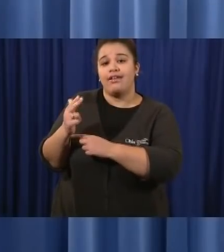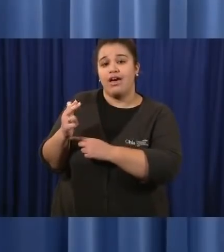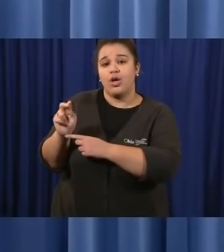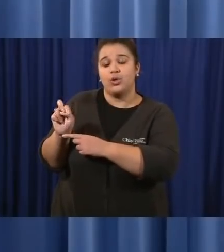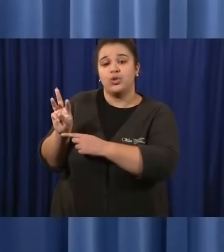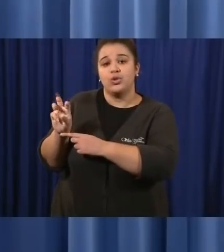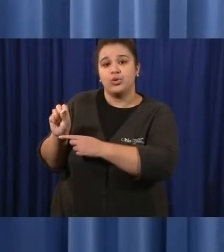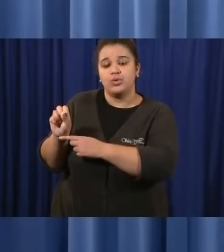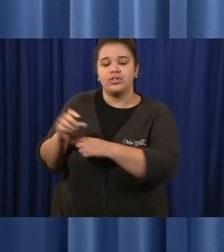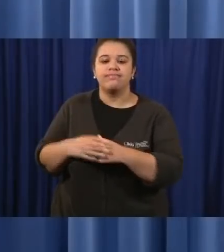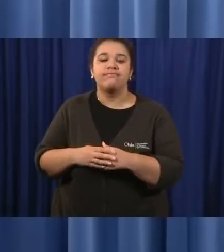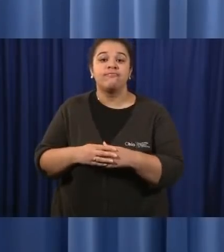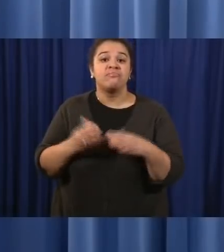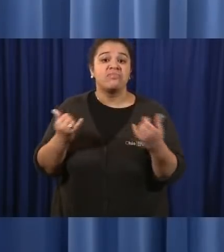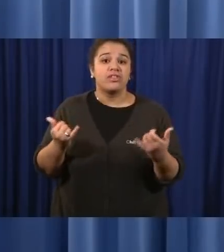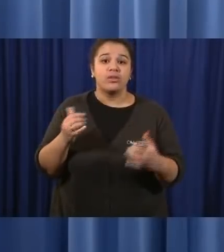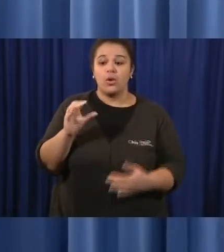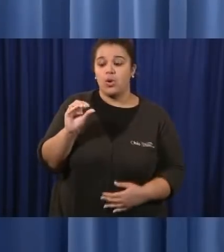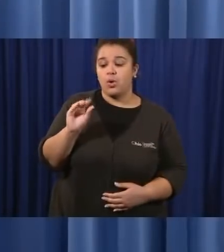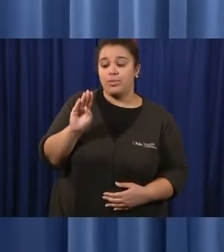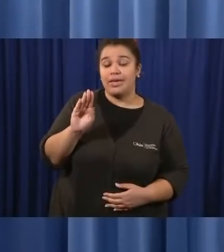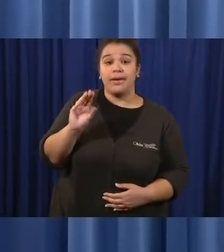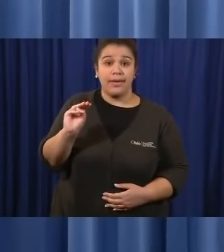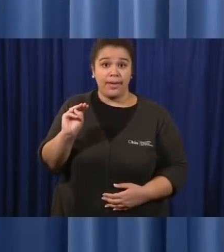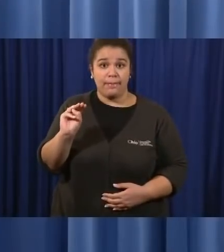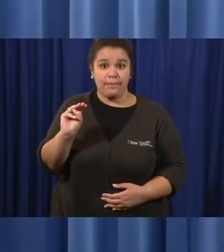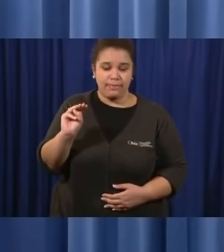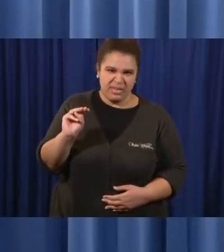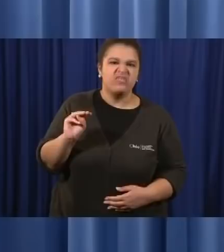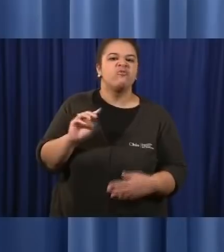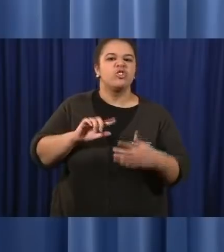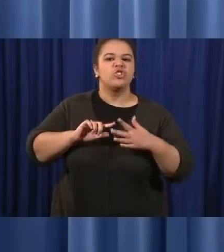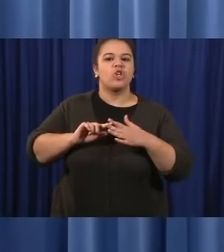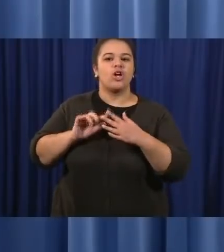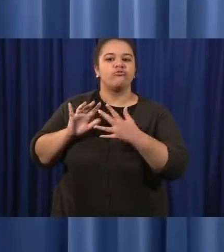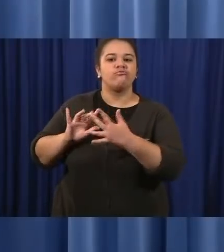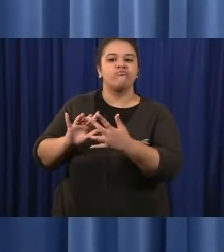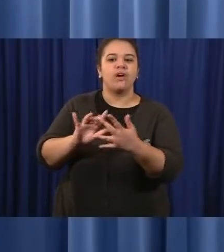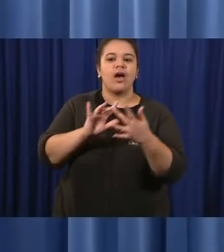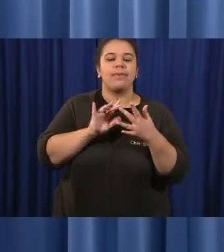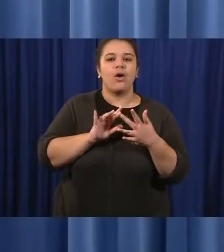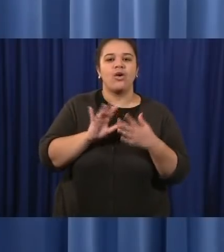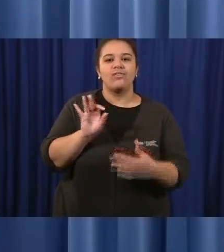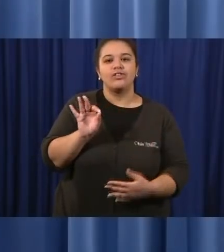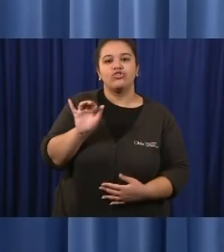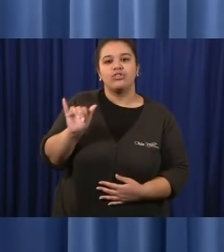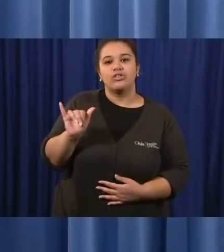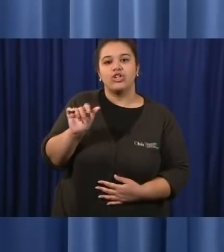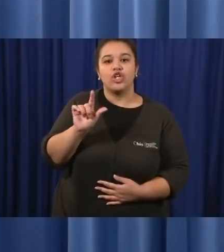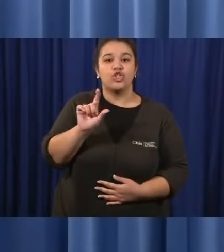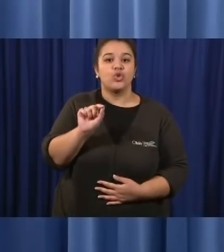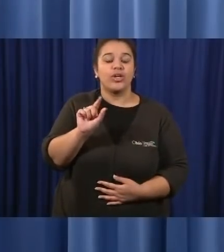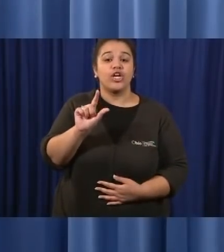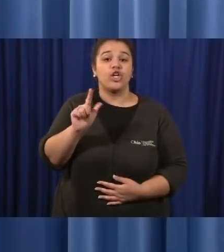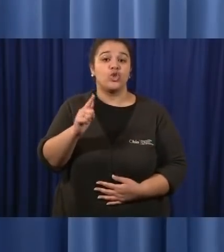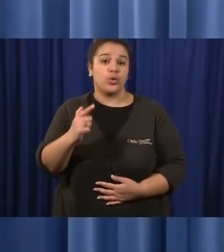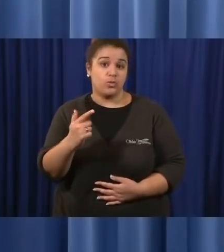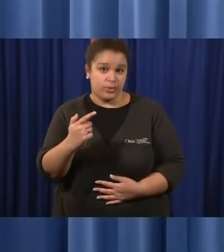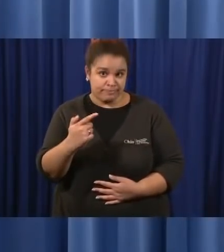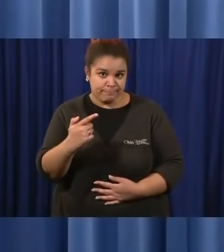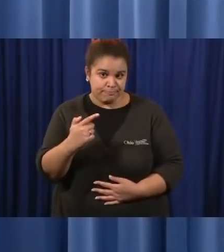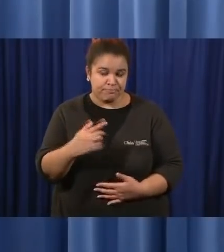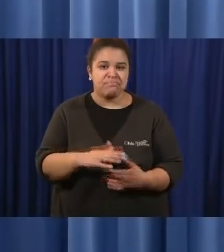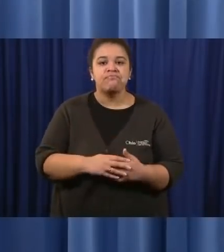contact agencies about their fiscal year 21 budgets, what kind of targets will you be